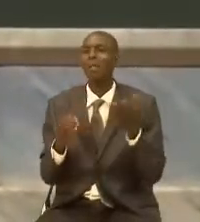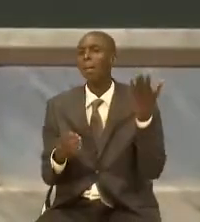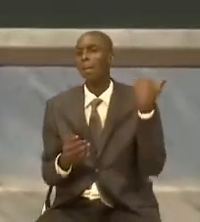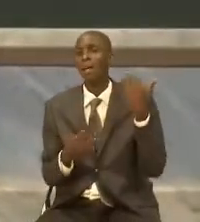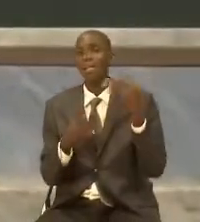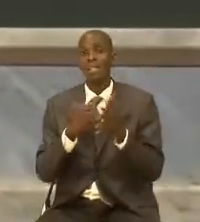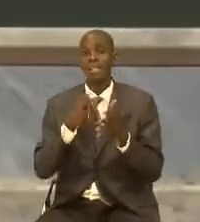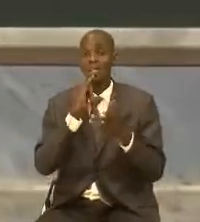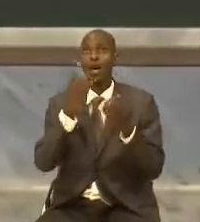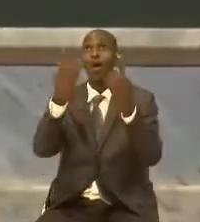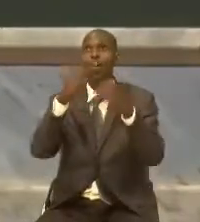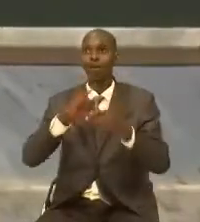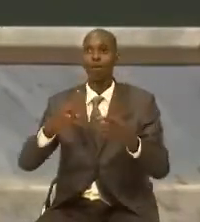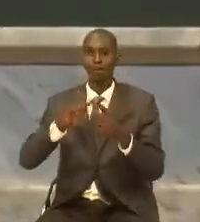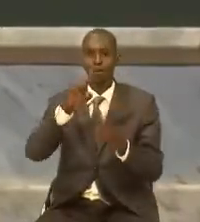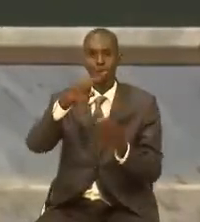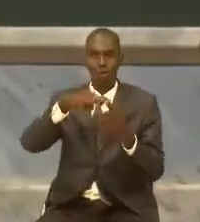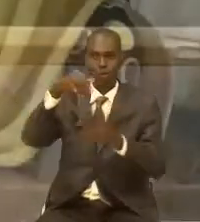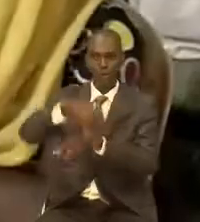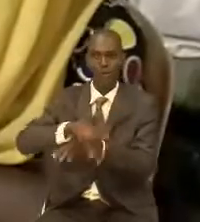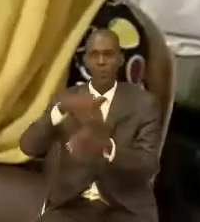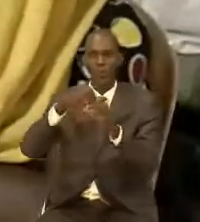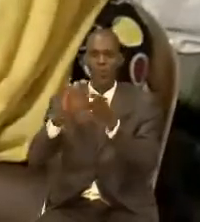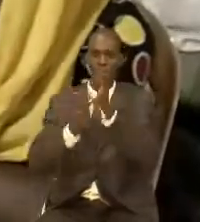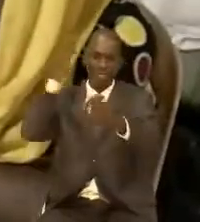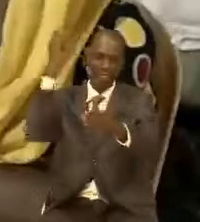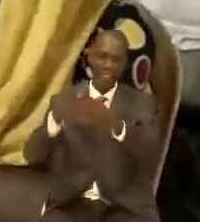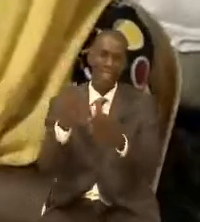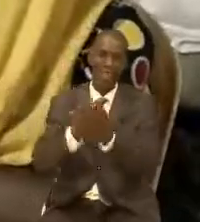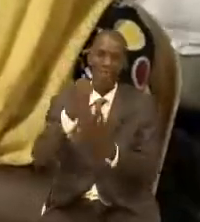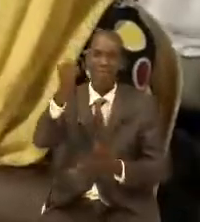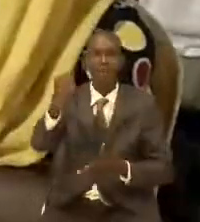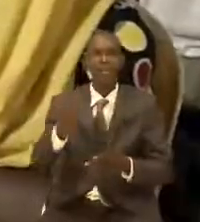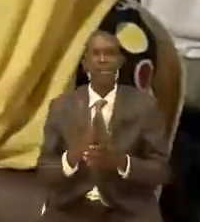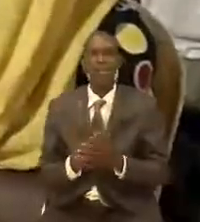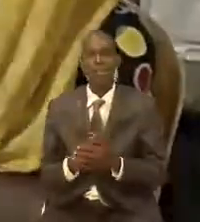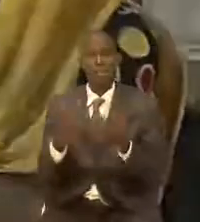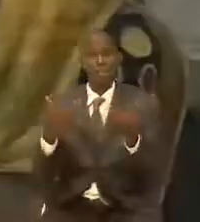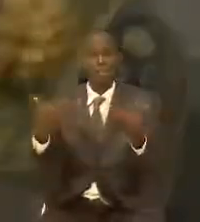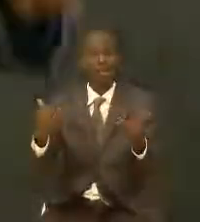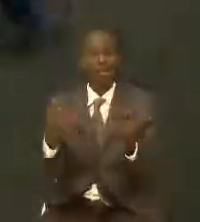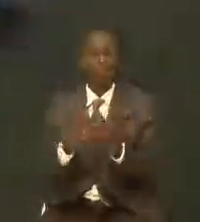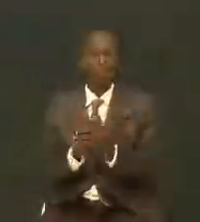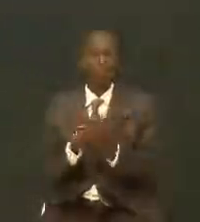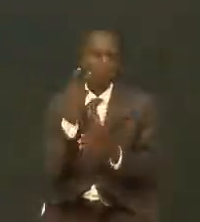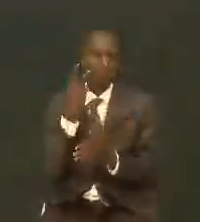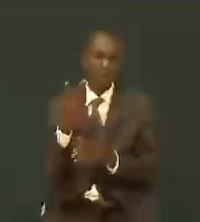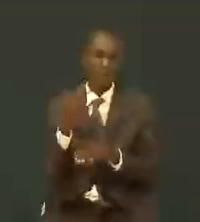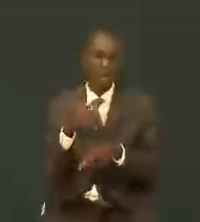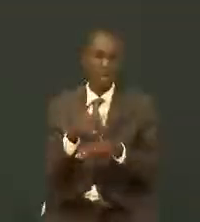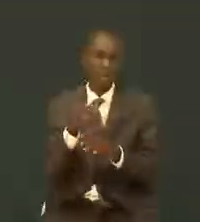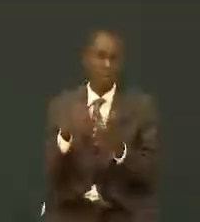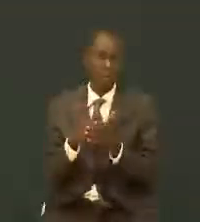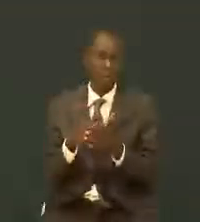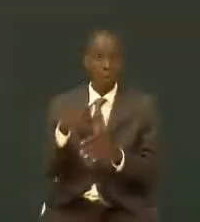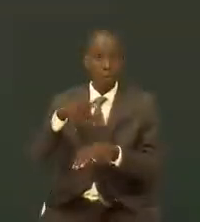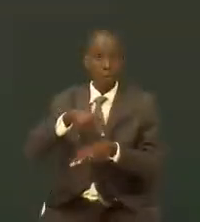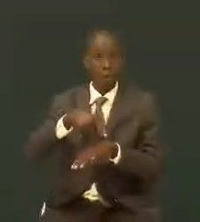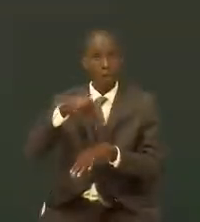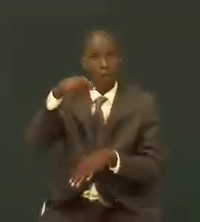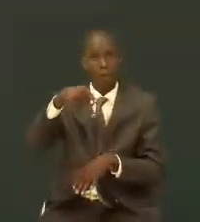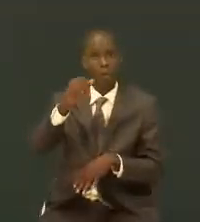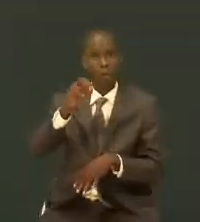to you tonight in jesus name now look at this look at this paul the apostle looking at